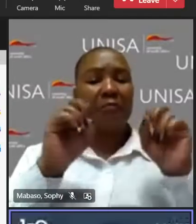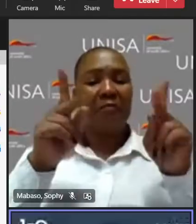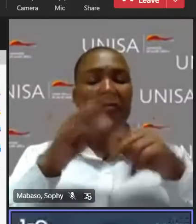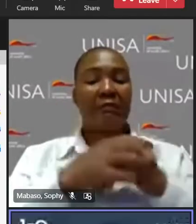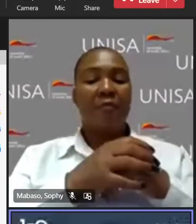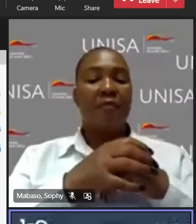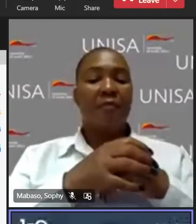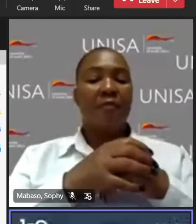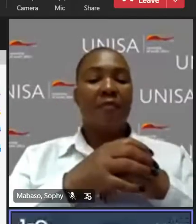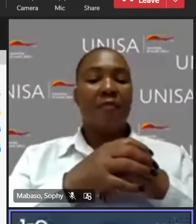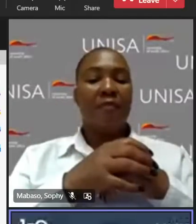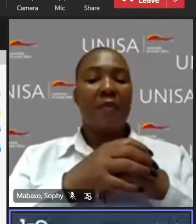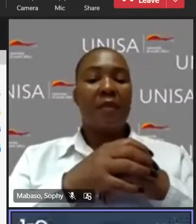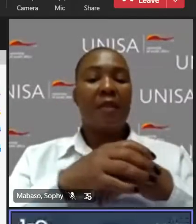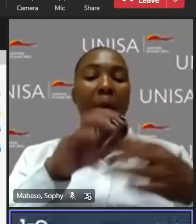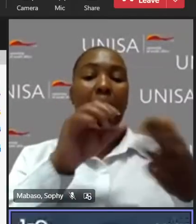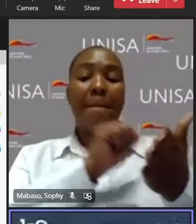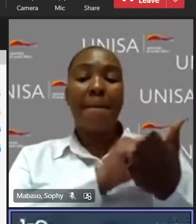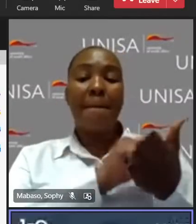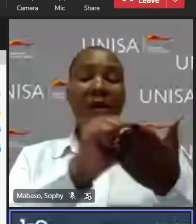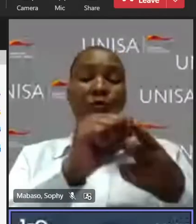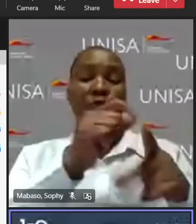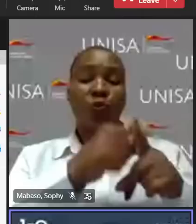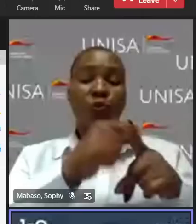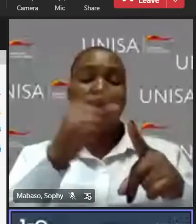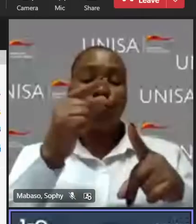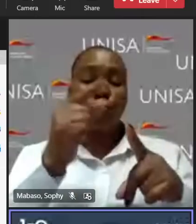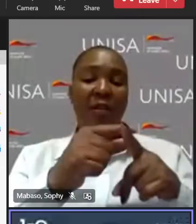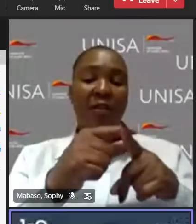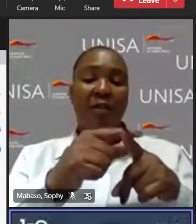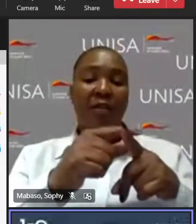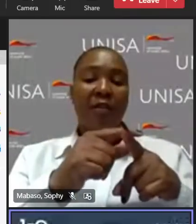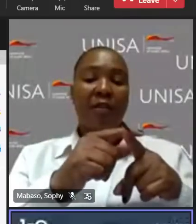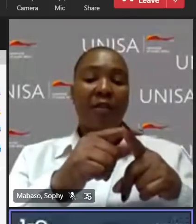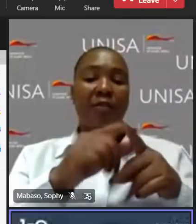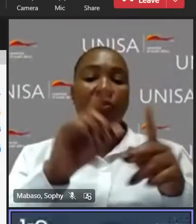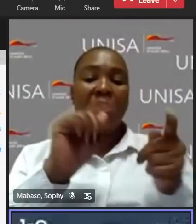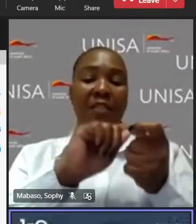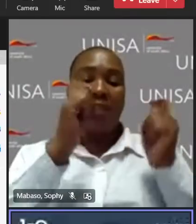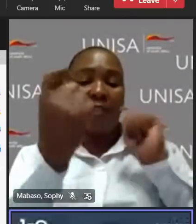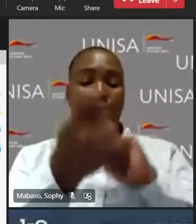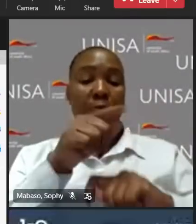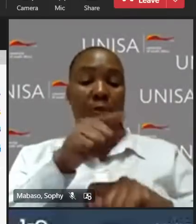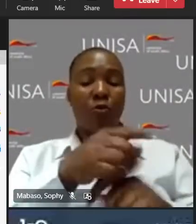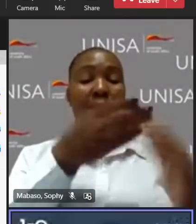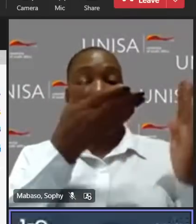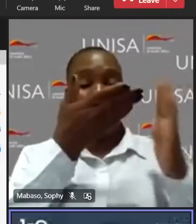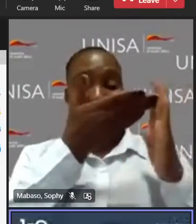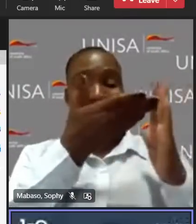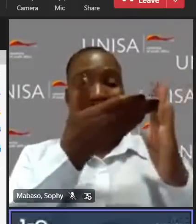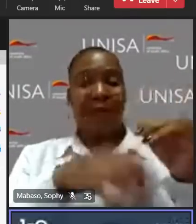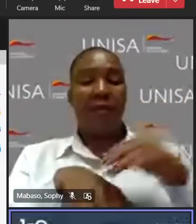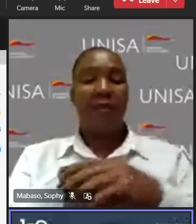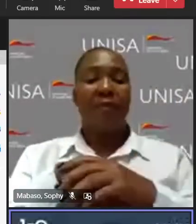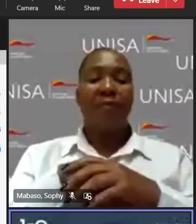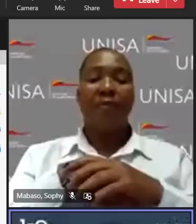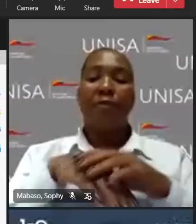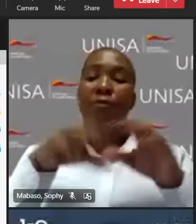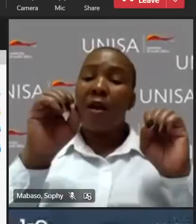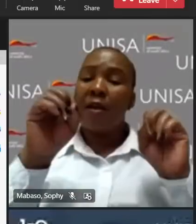If password management, if you need to change your password, you change your password there. All